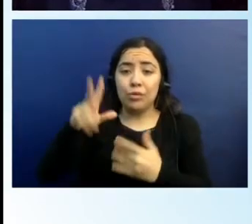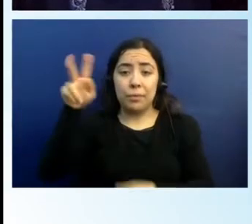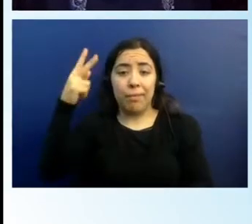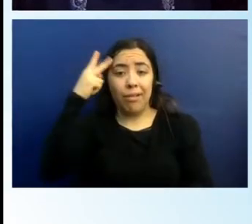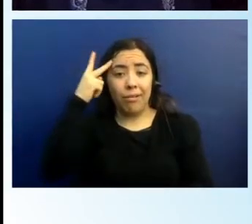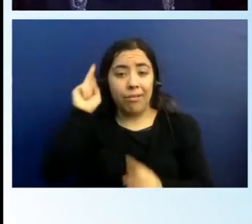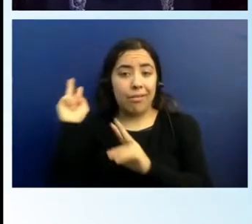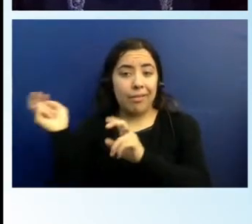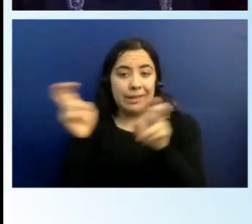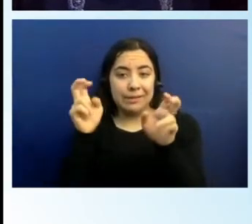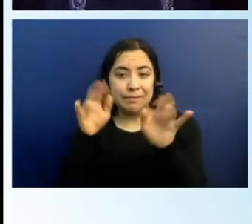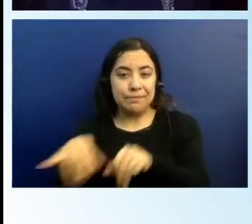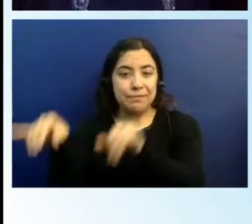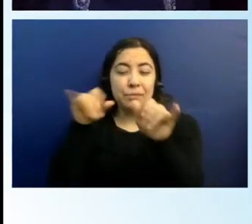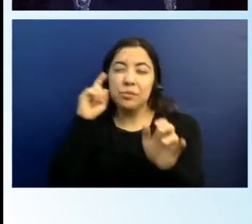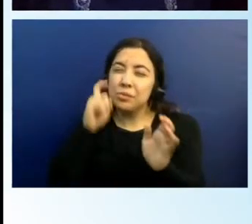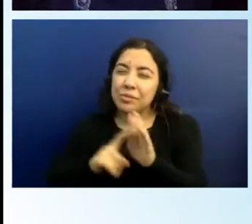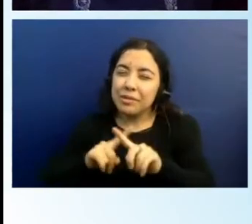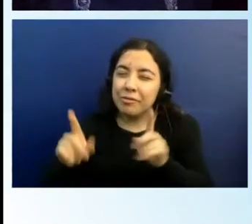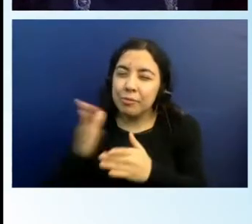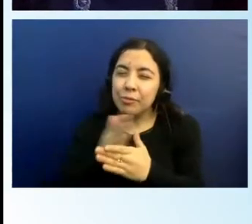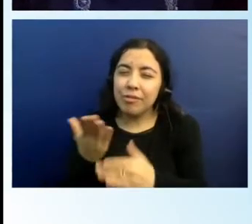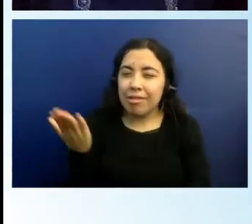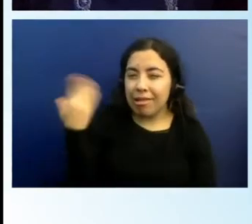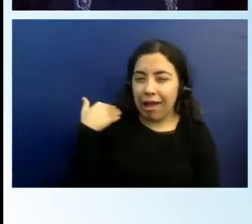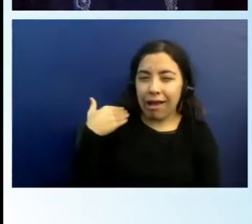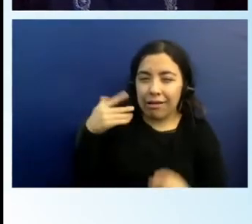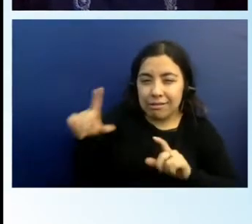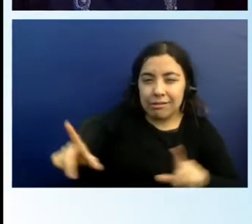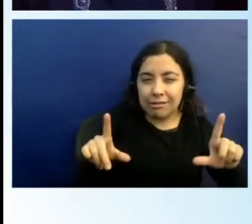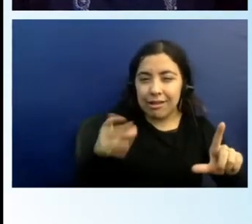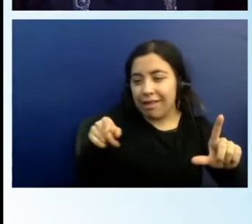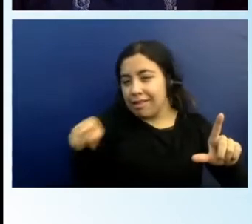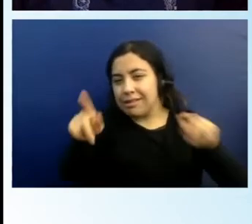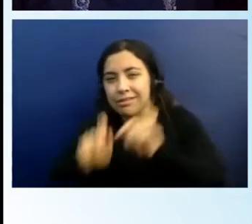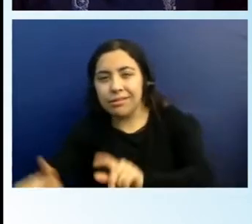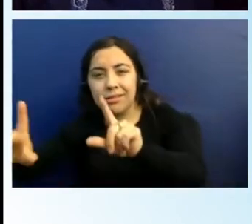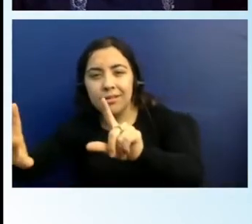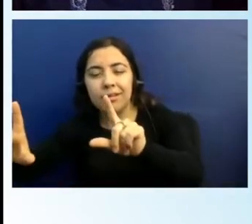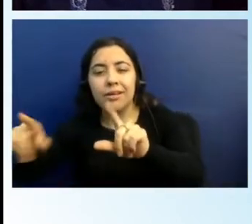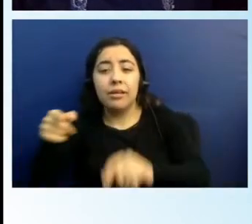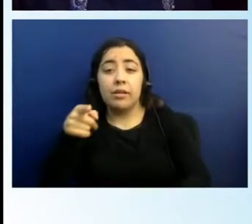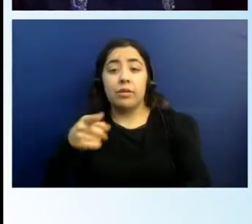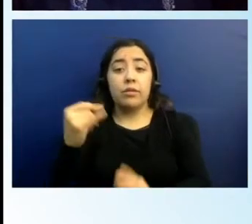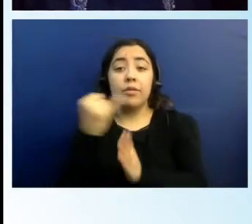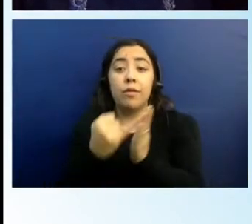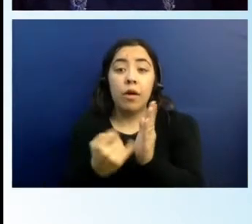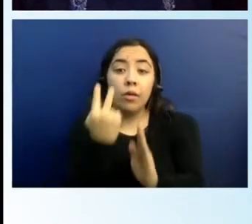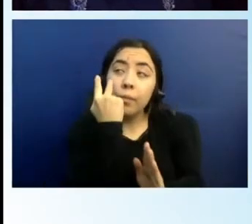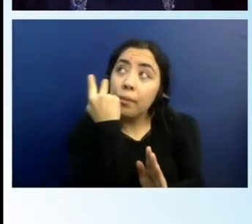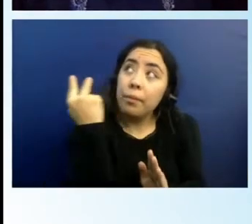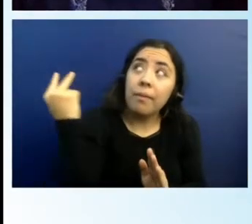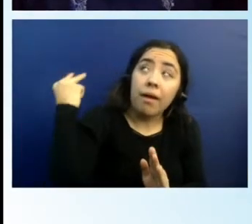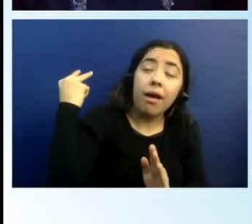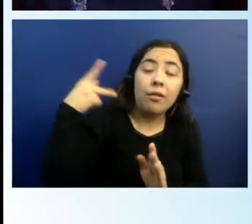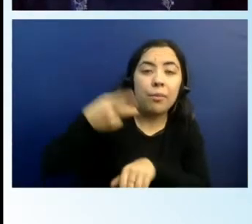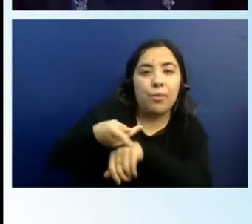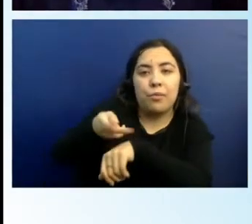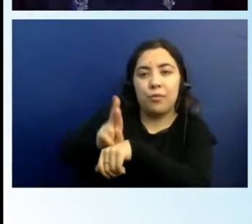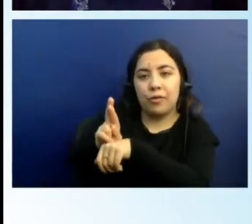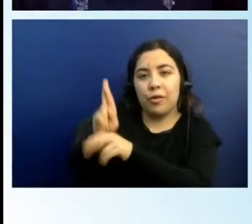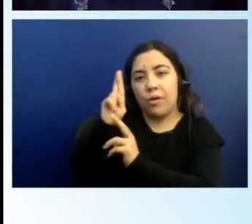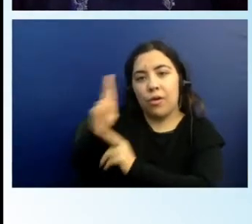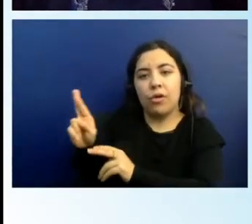notice a difference between the last ones and this one, here is the artists look back to Puerto Rico and look to